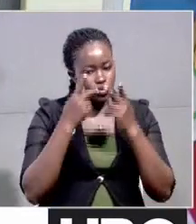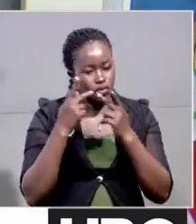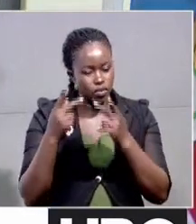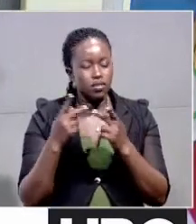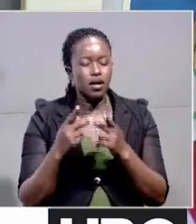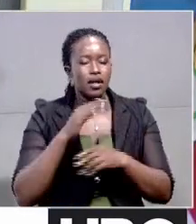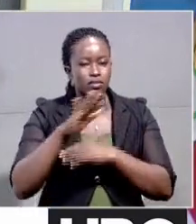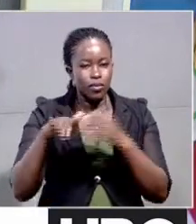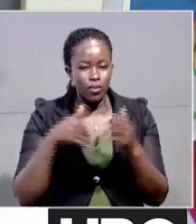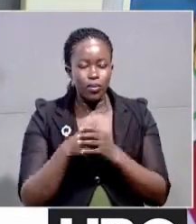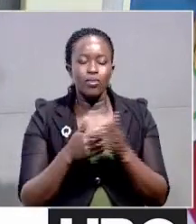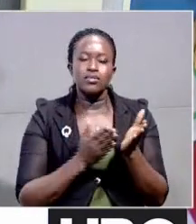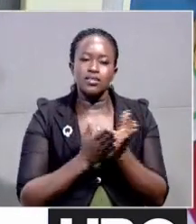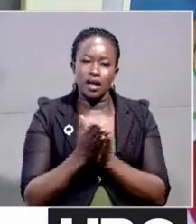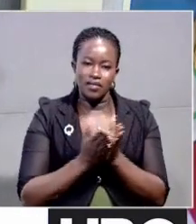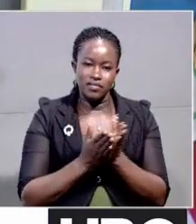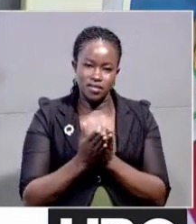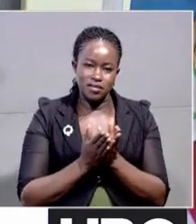entire service.